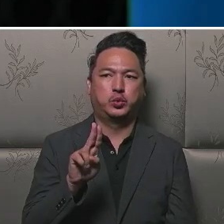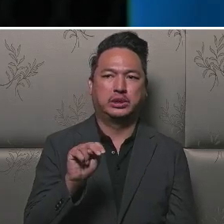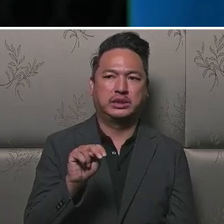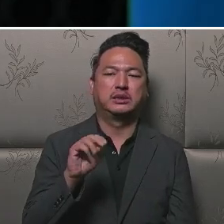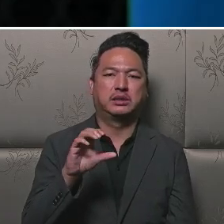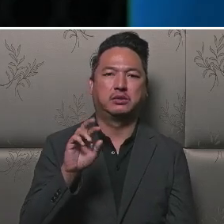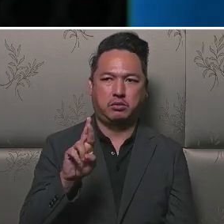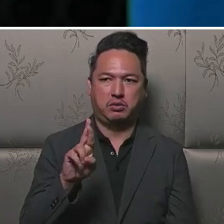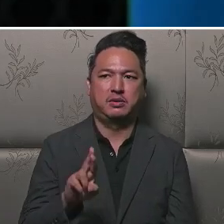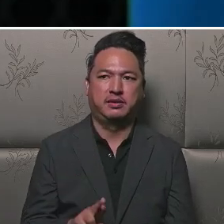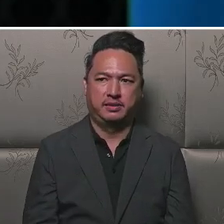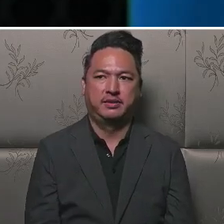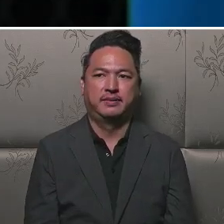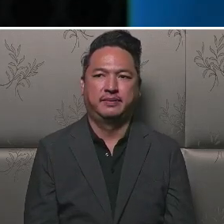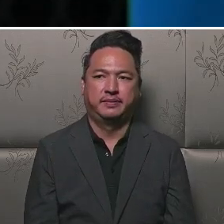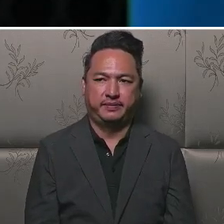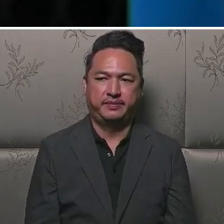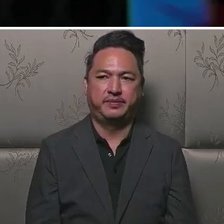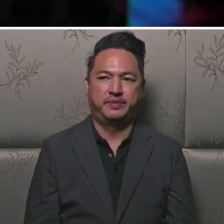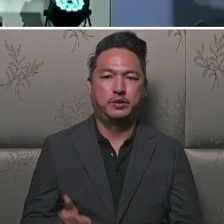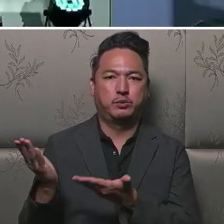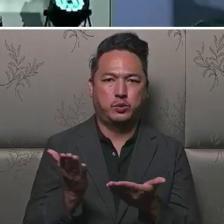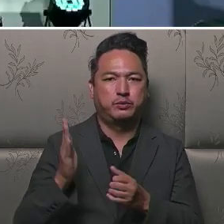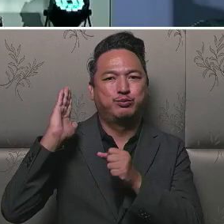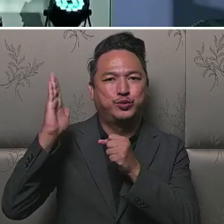Jael Shisanya Mararu. Welcome.